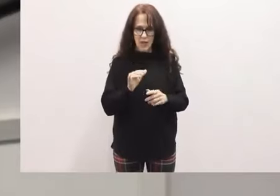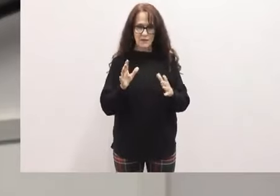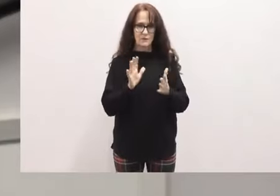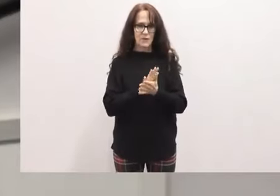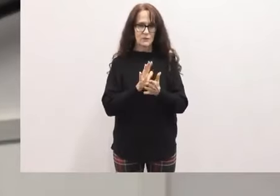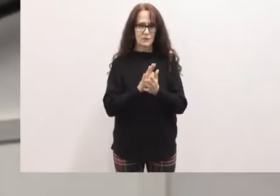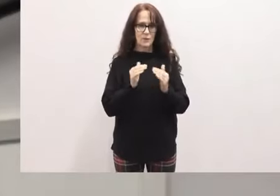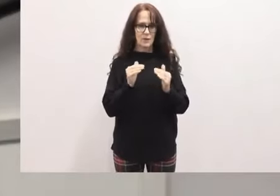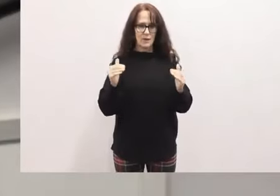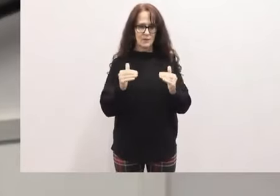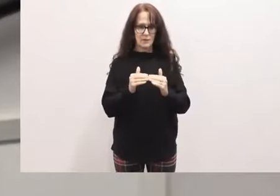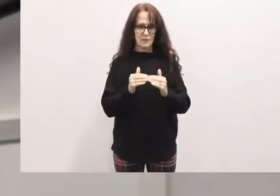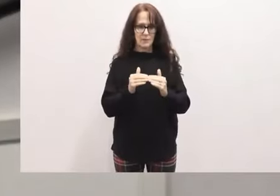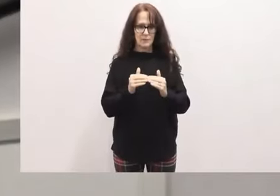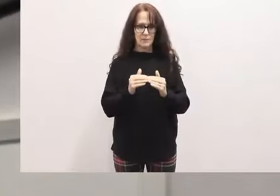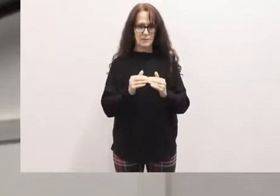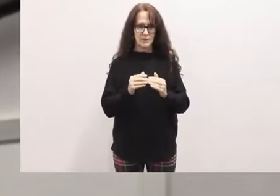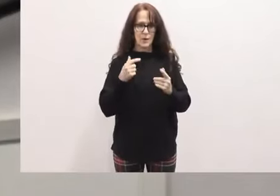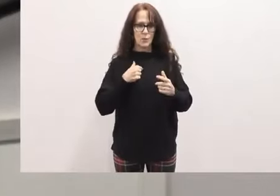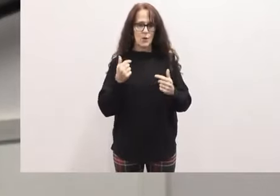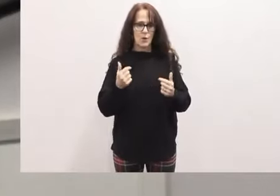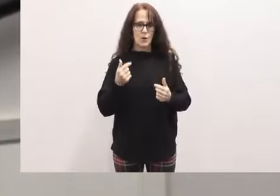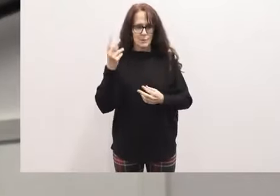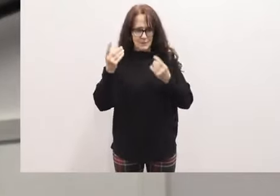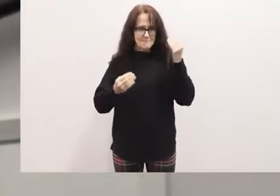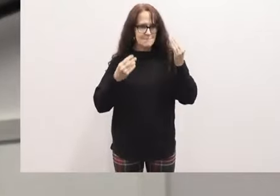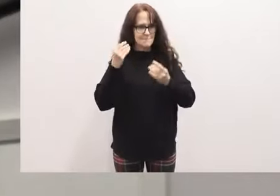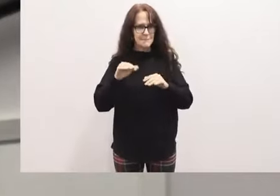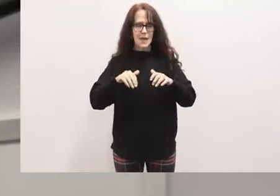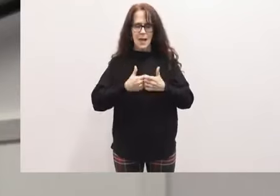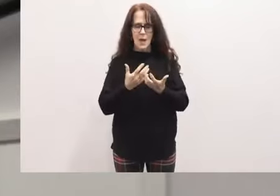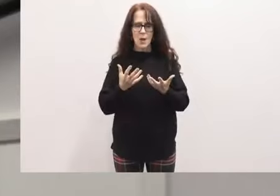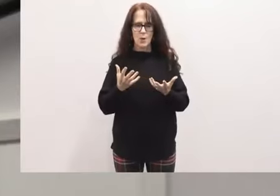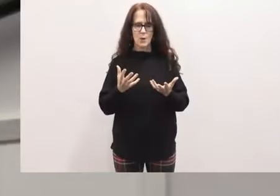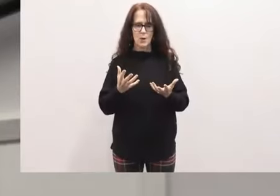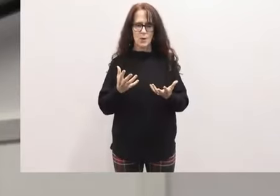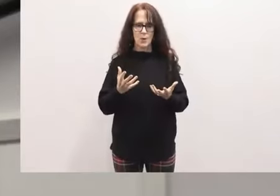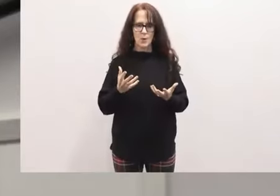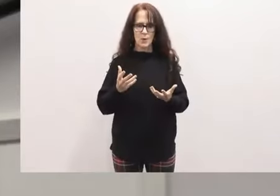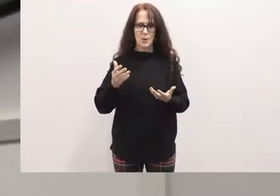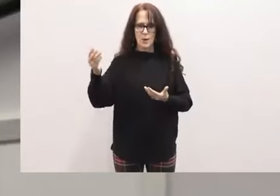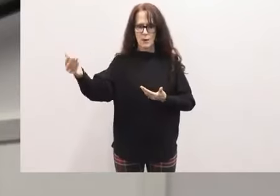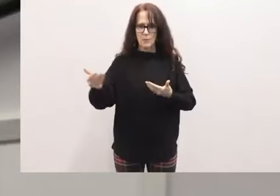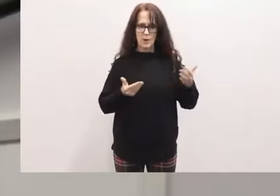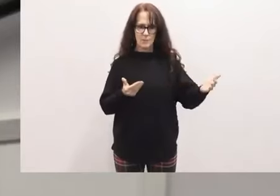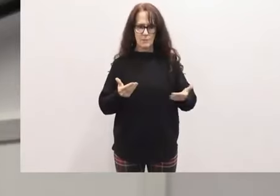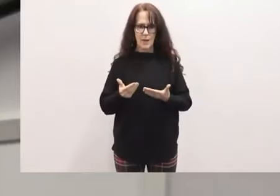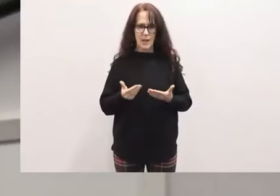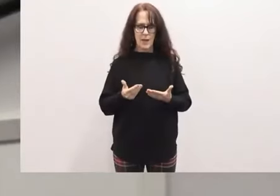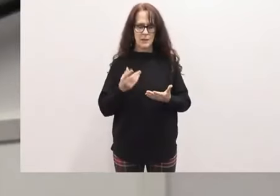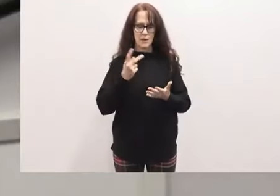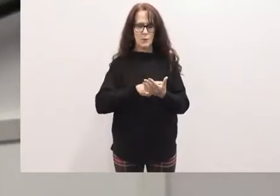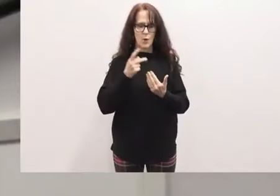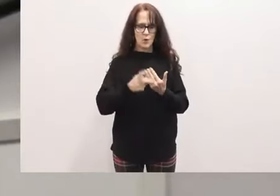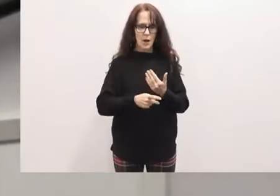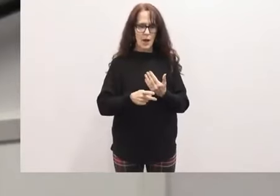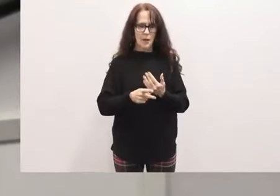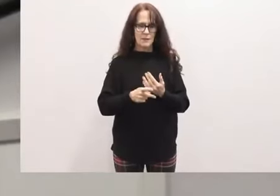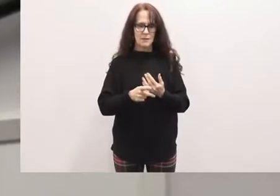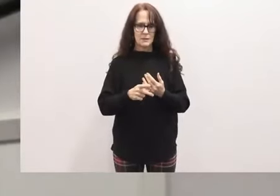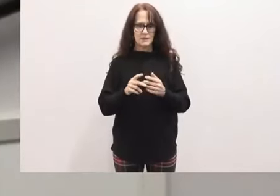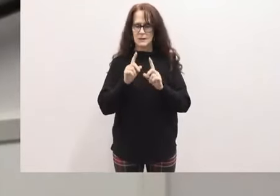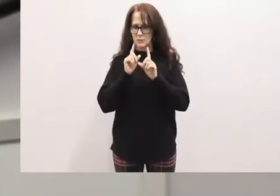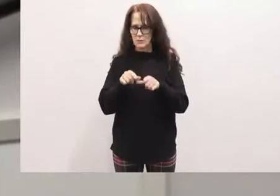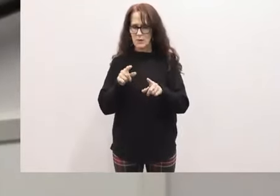level? So I know we'll be alive with thinking about how to bring back other elements of programming and response to this data,